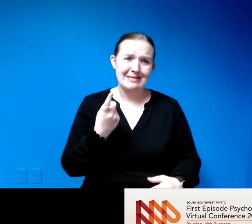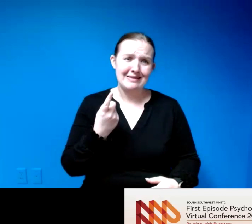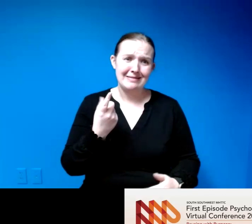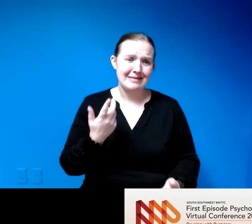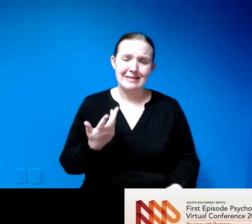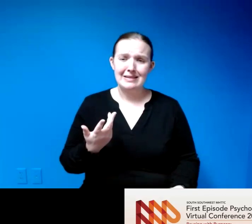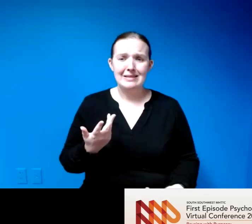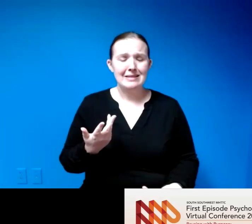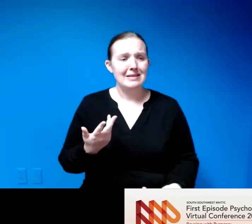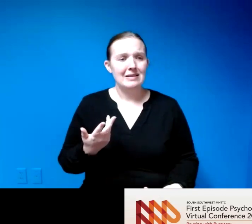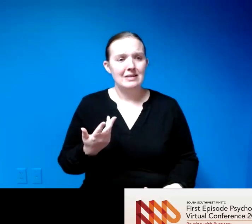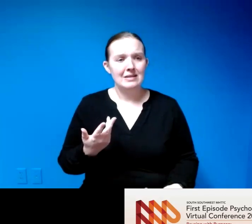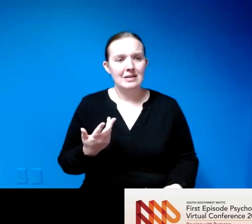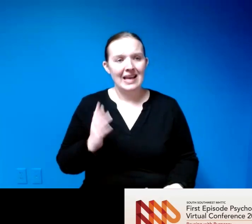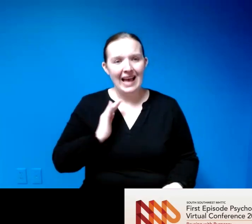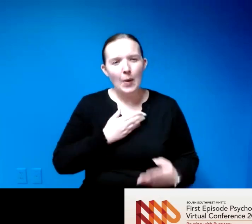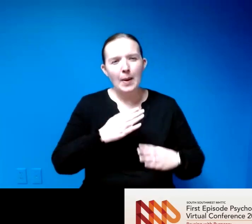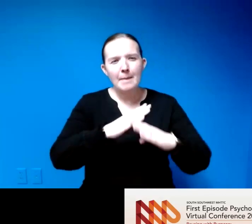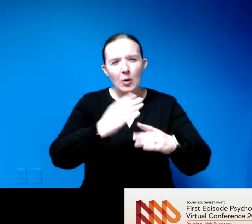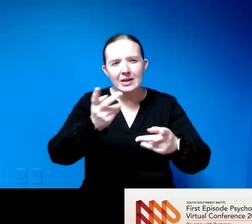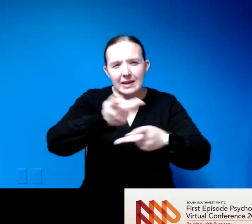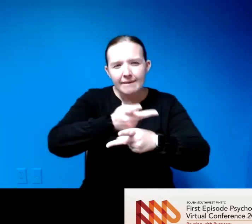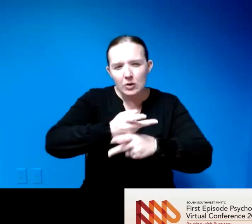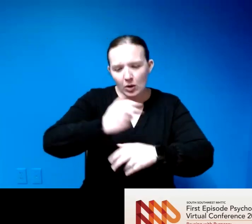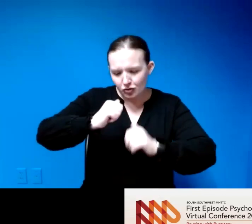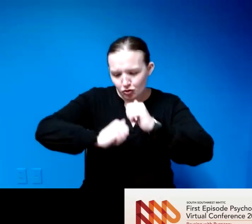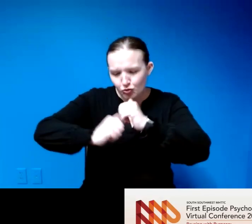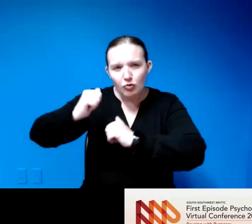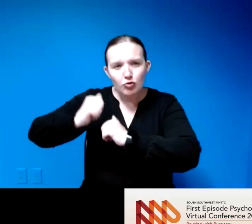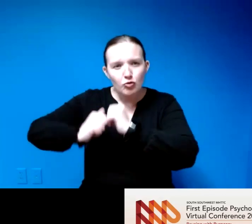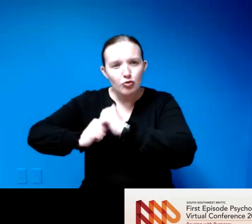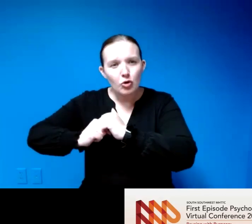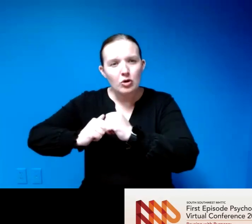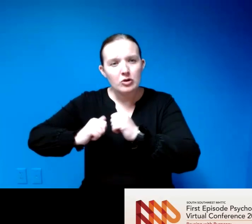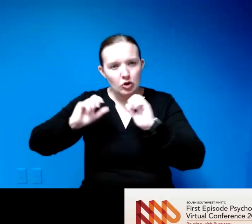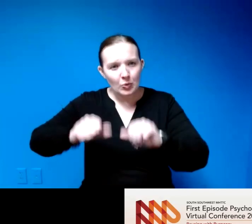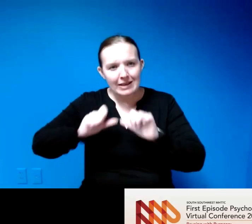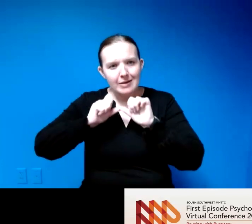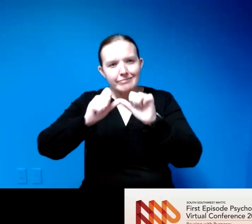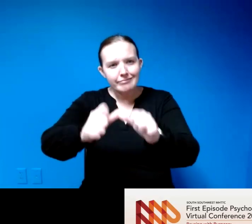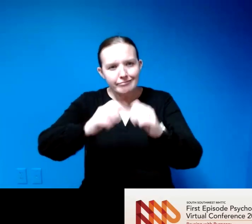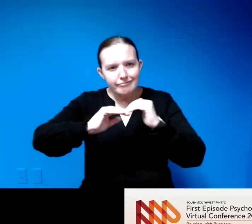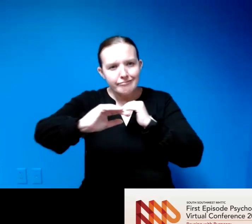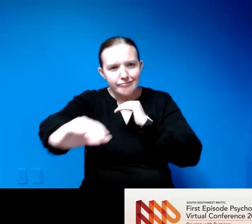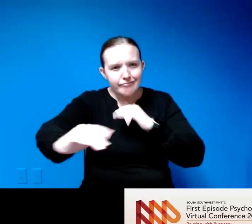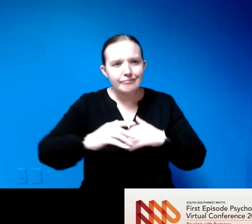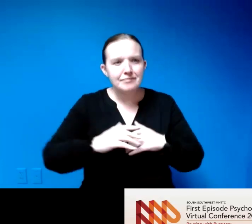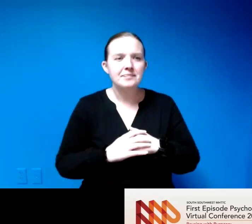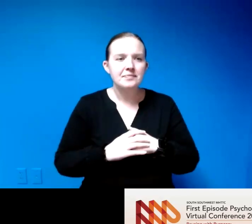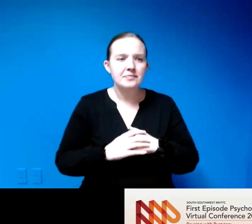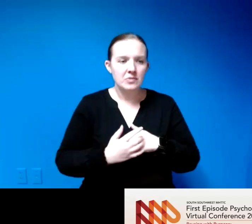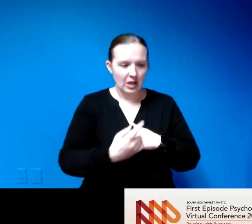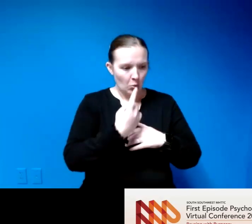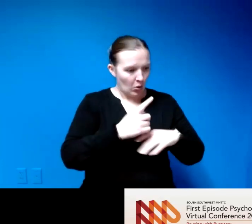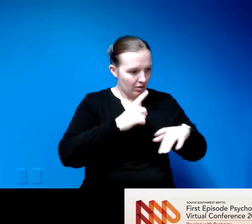of the barrier is to figure out the structure where this can be sustained. That is not just one